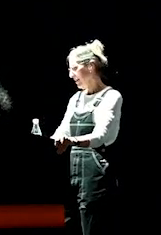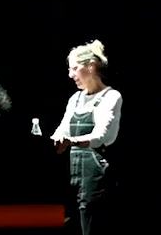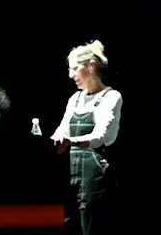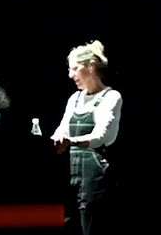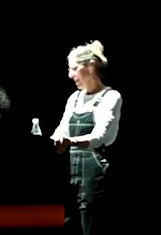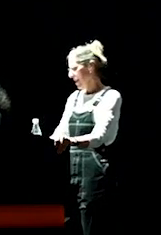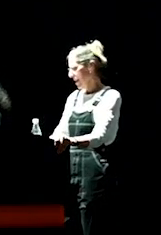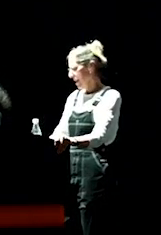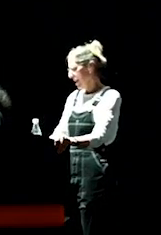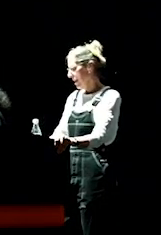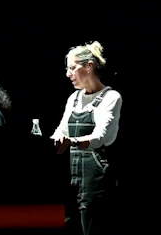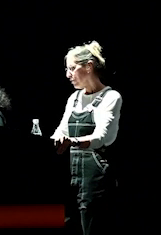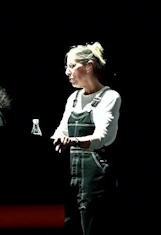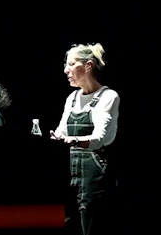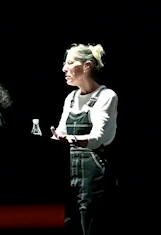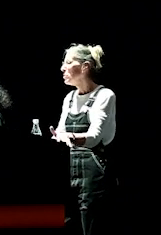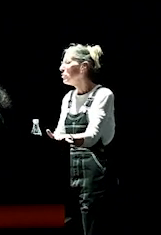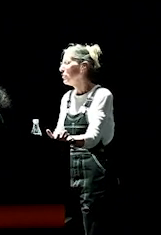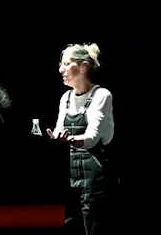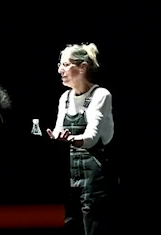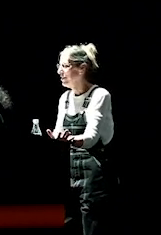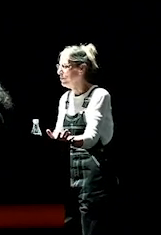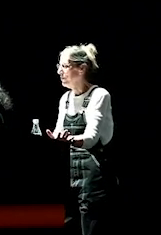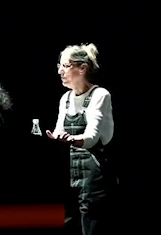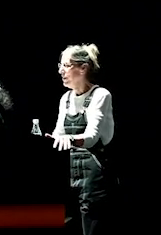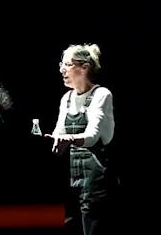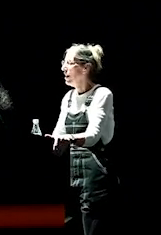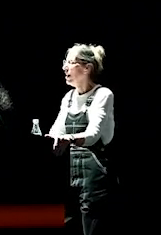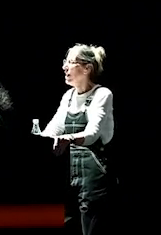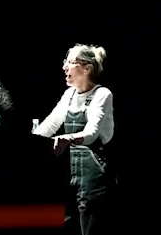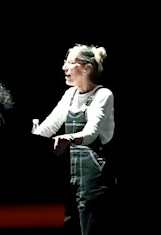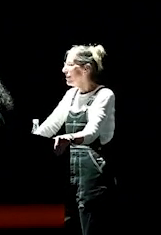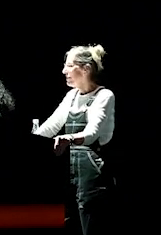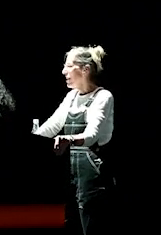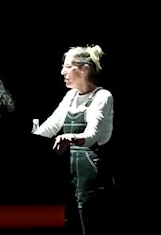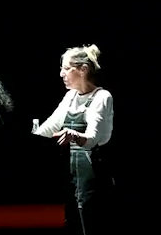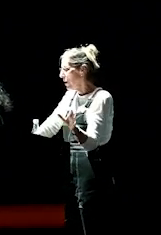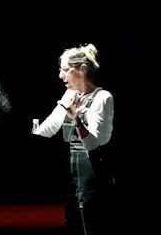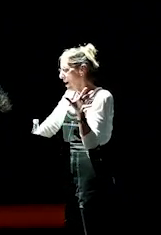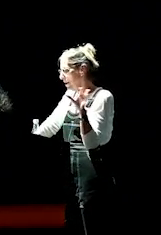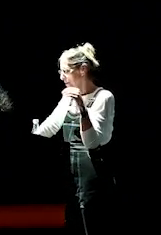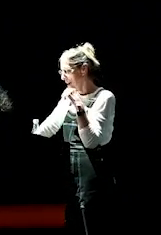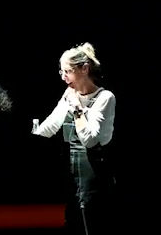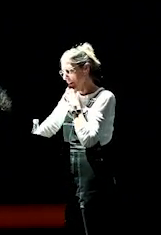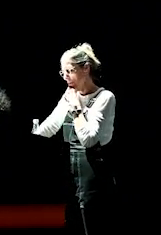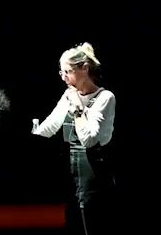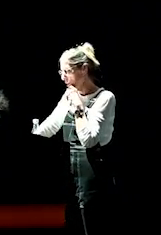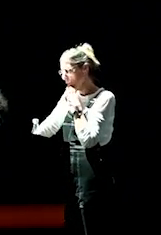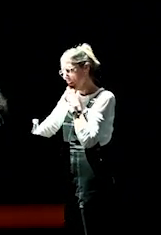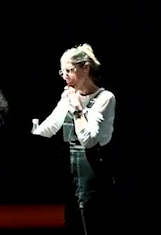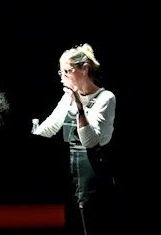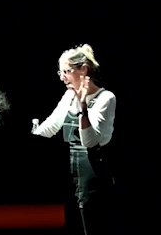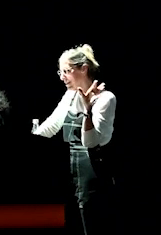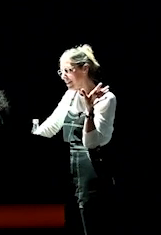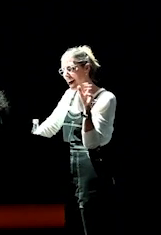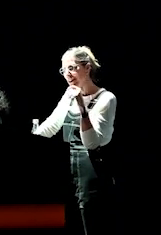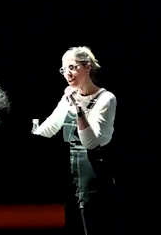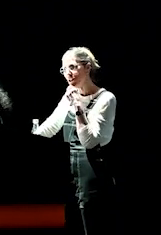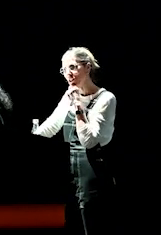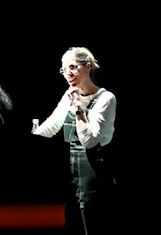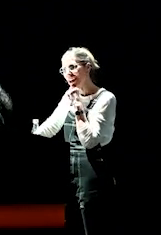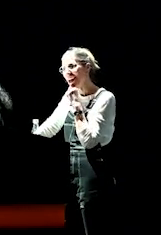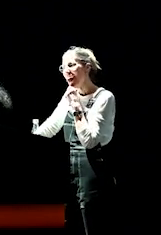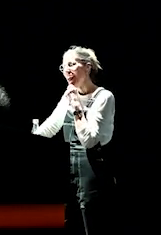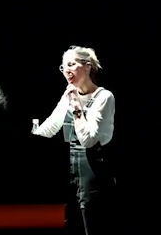And this should be a beautiful system. At the center where I'm tutoring, my little